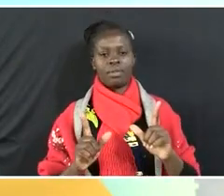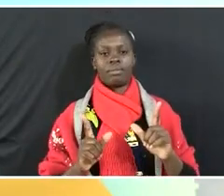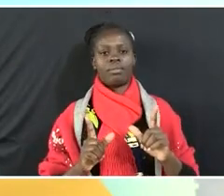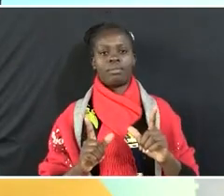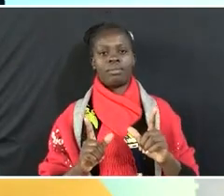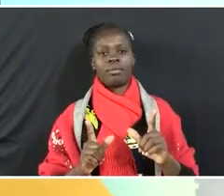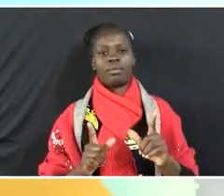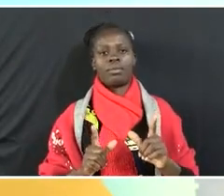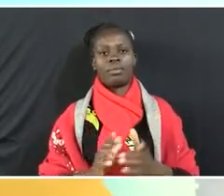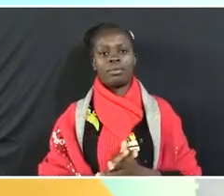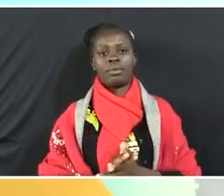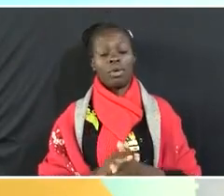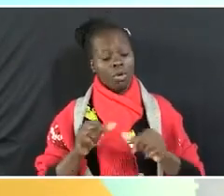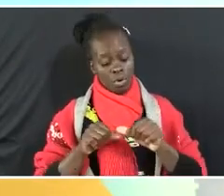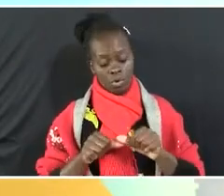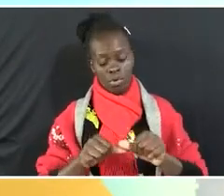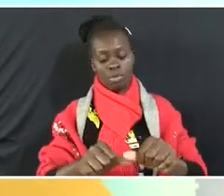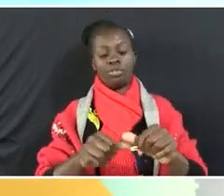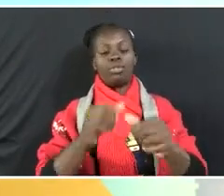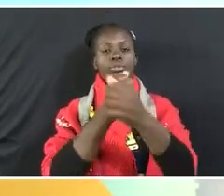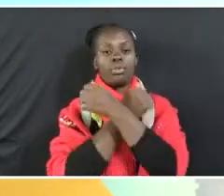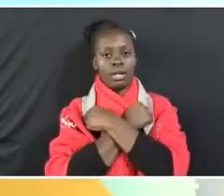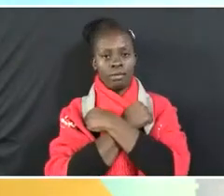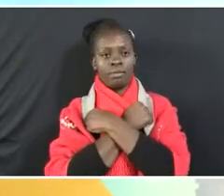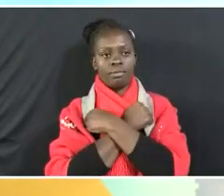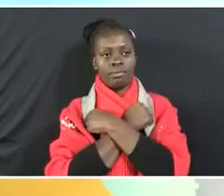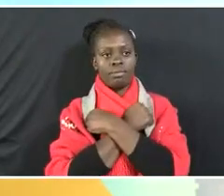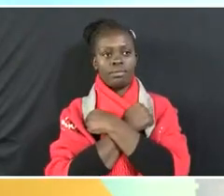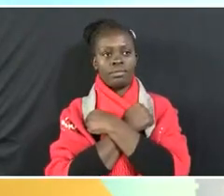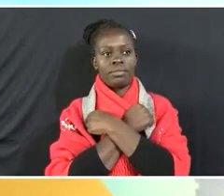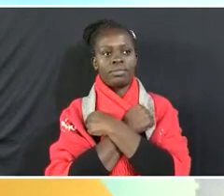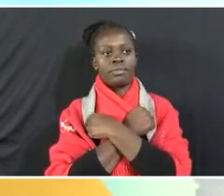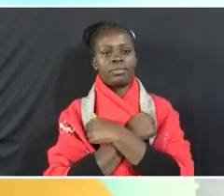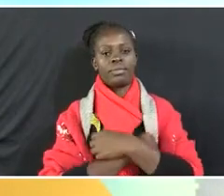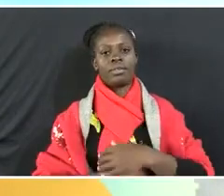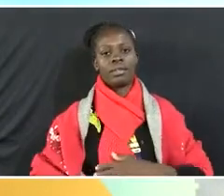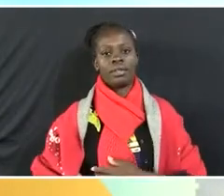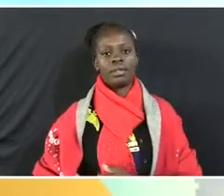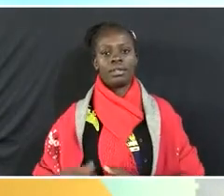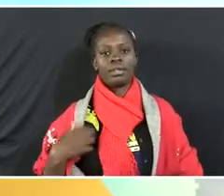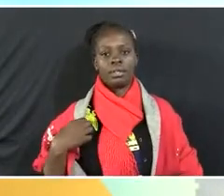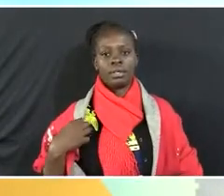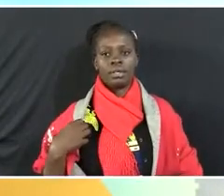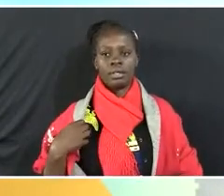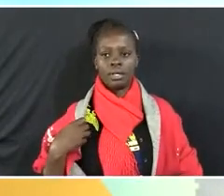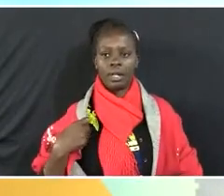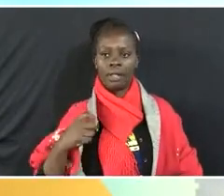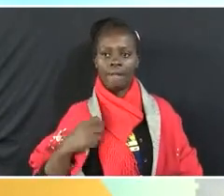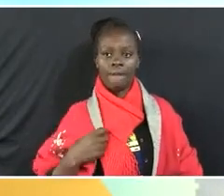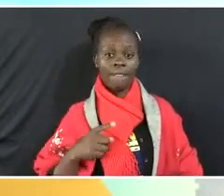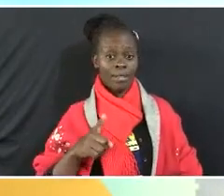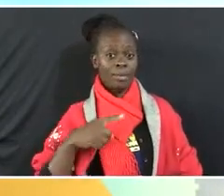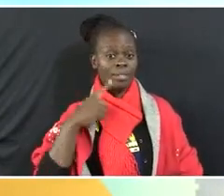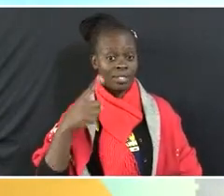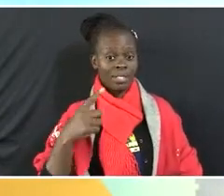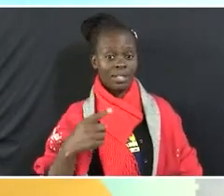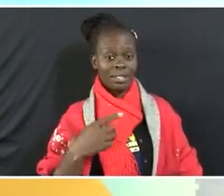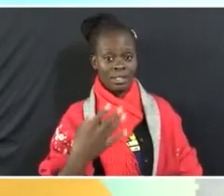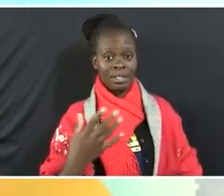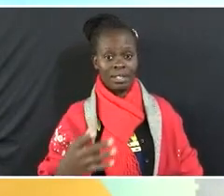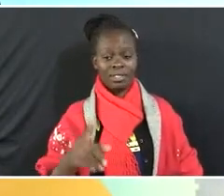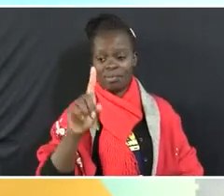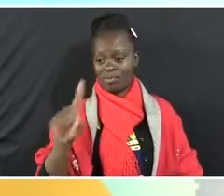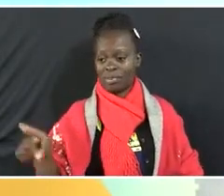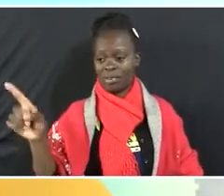You know, at times as parents, it becomes difficult. You say words that even Jesus has never told you.